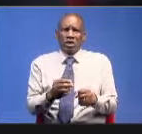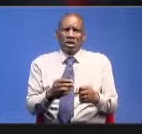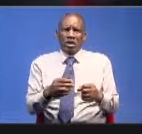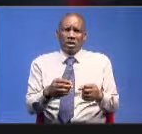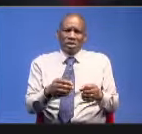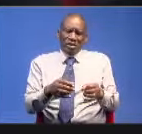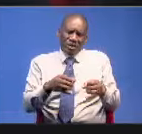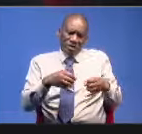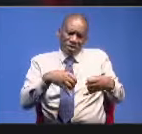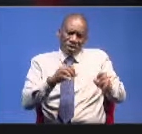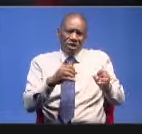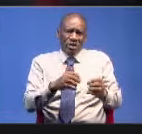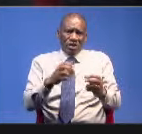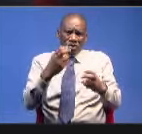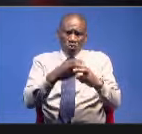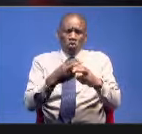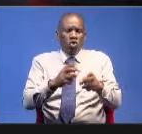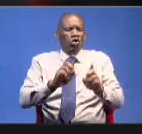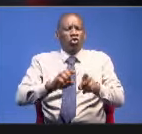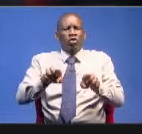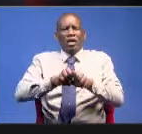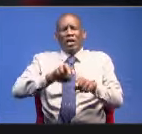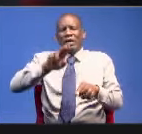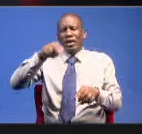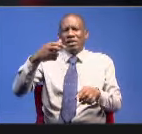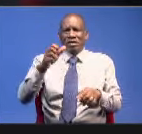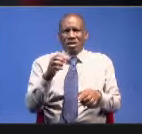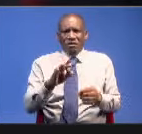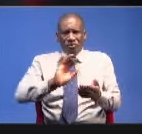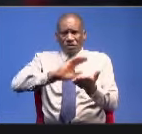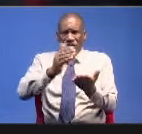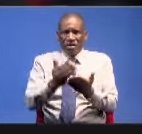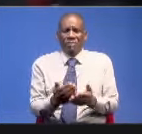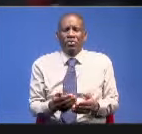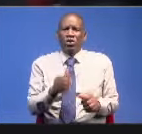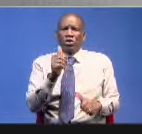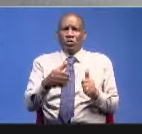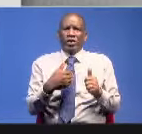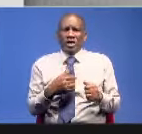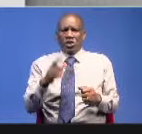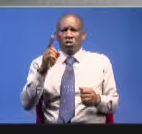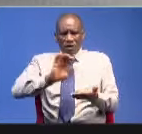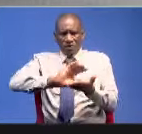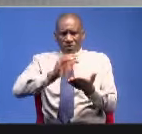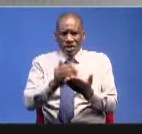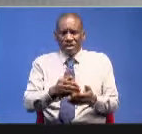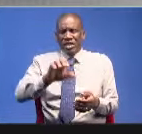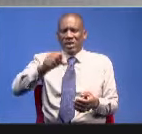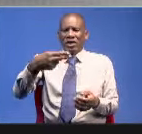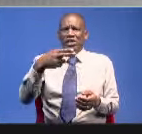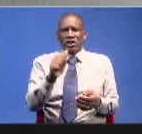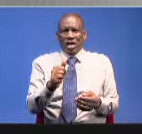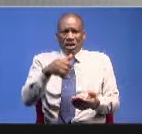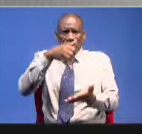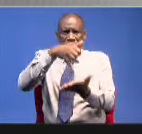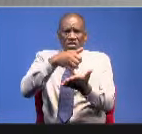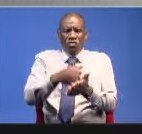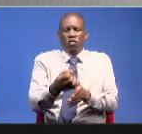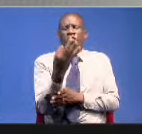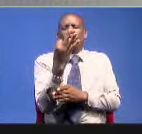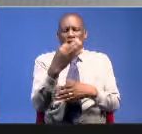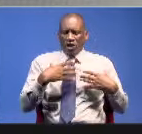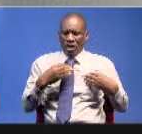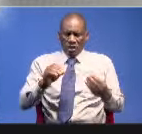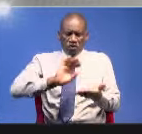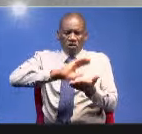tool. Unlike the National Health Insurance Fund that had one fund, SHA will comprise of three health